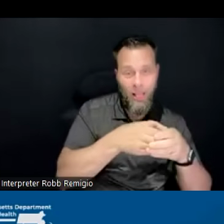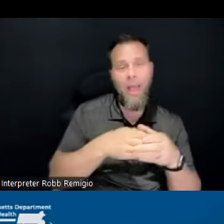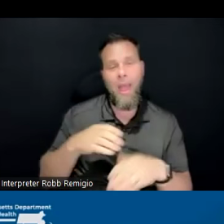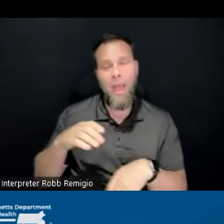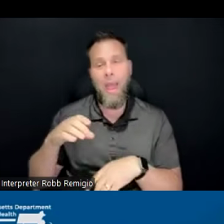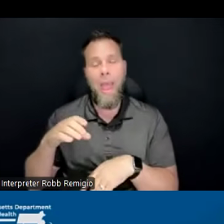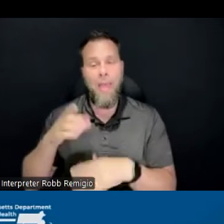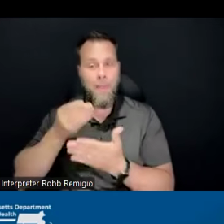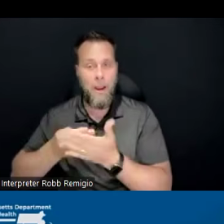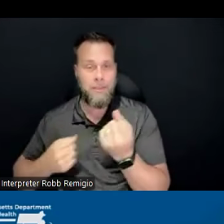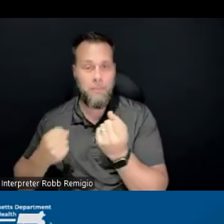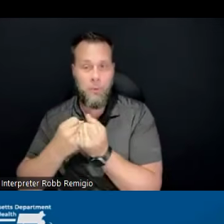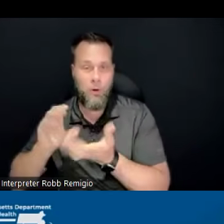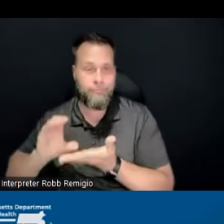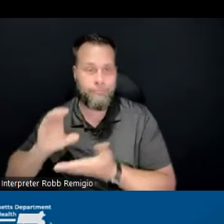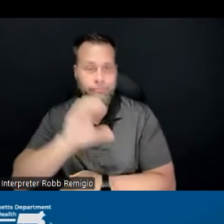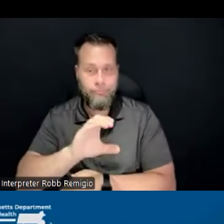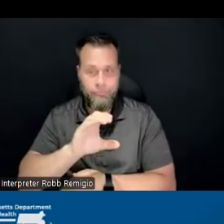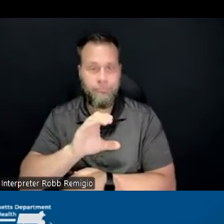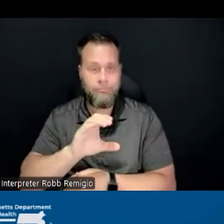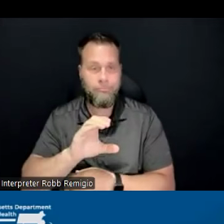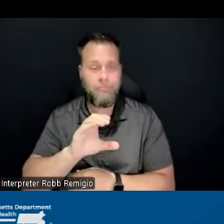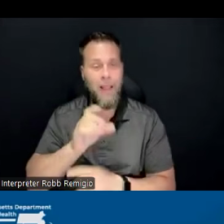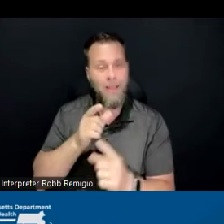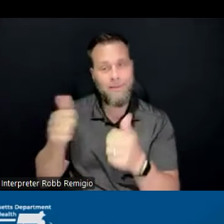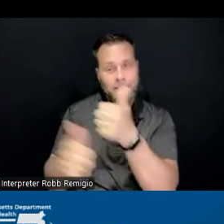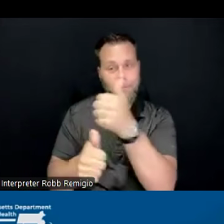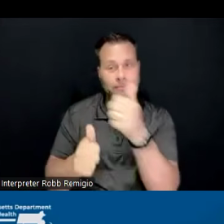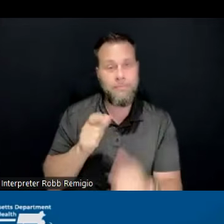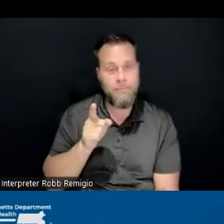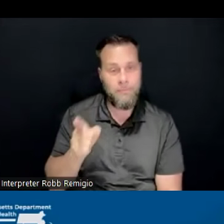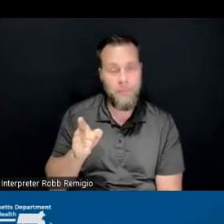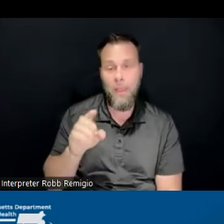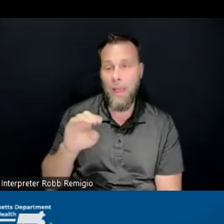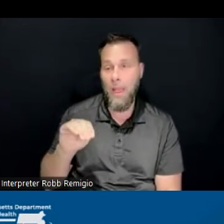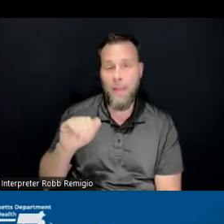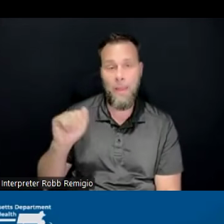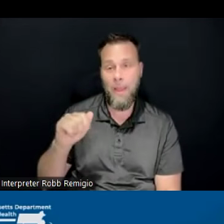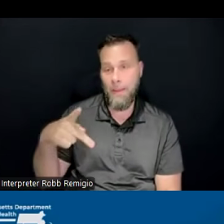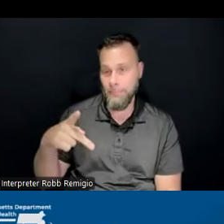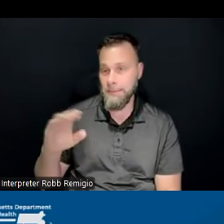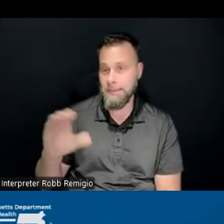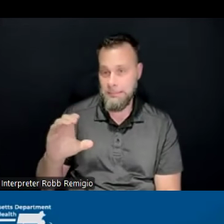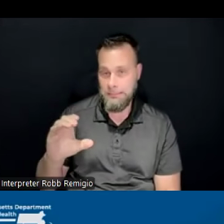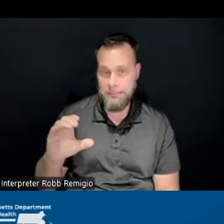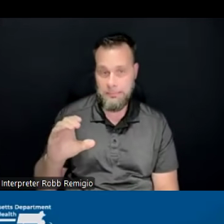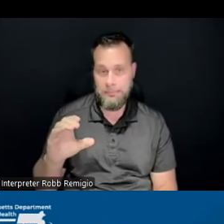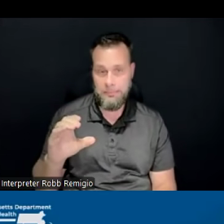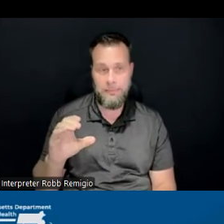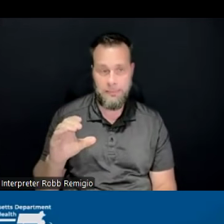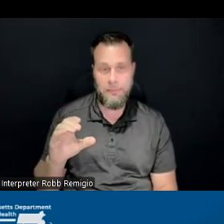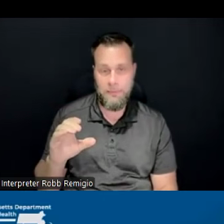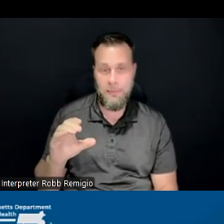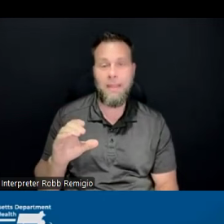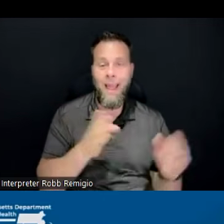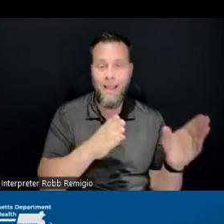of funded, where it sits, as well as folks at the Metropolitan Area Planning Council and the